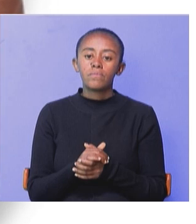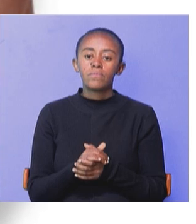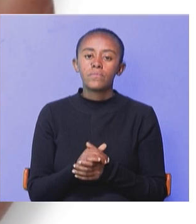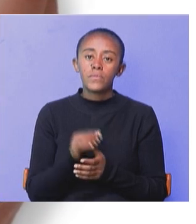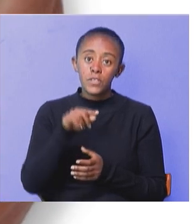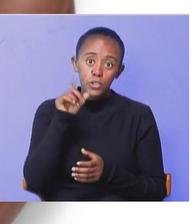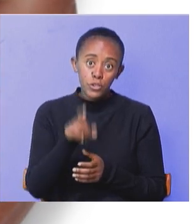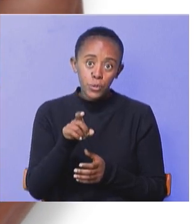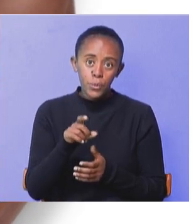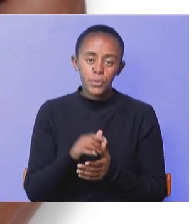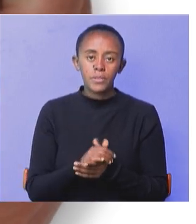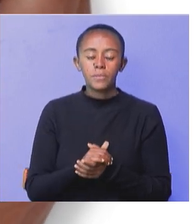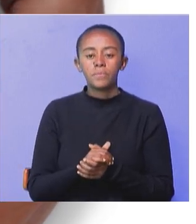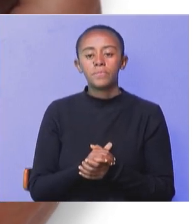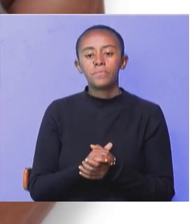should